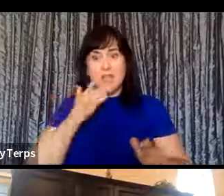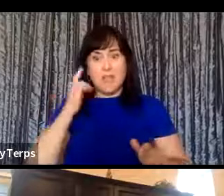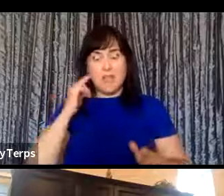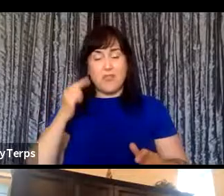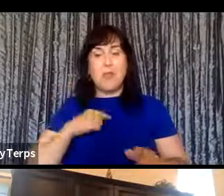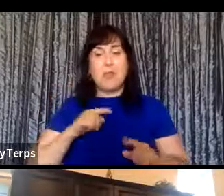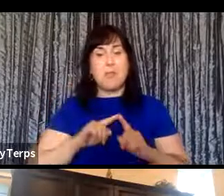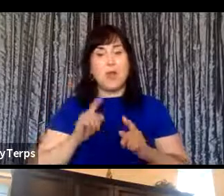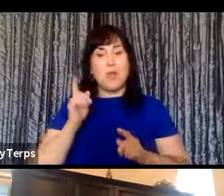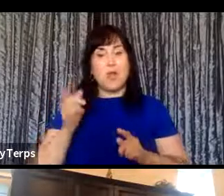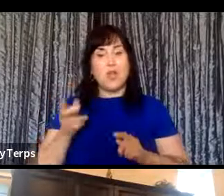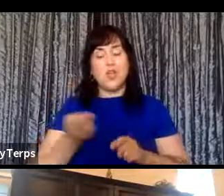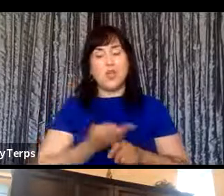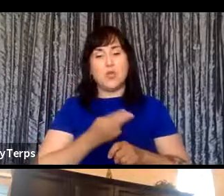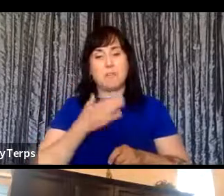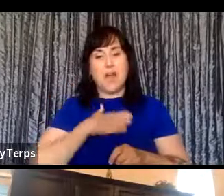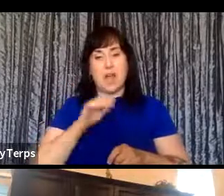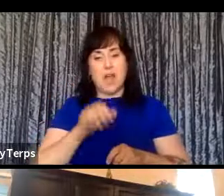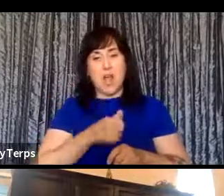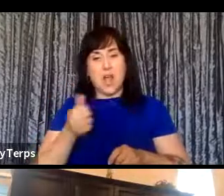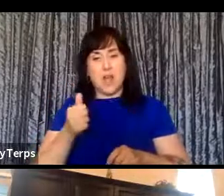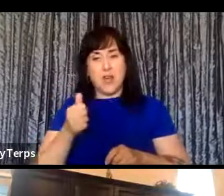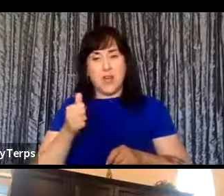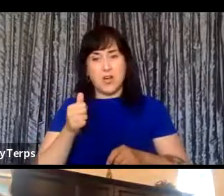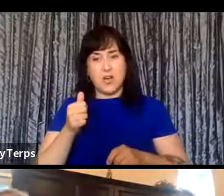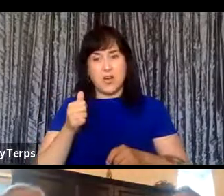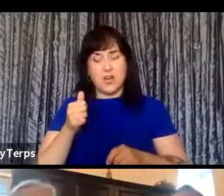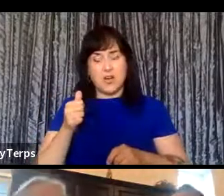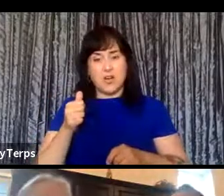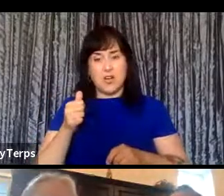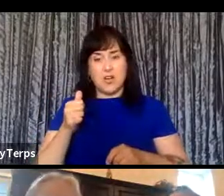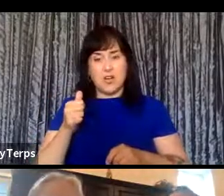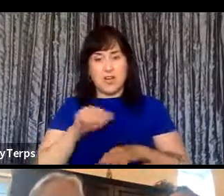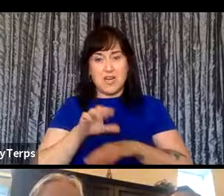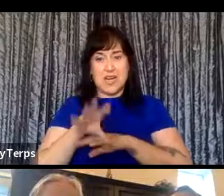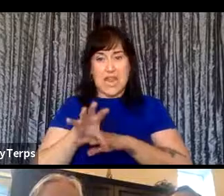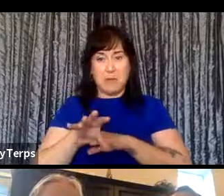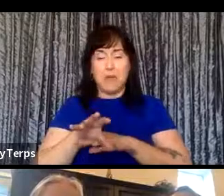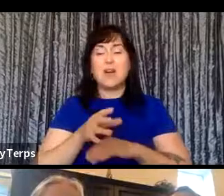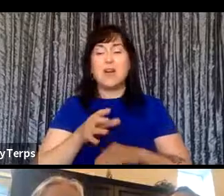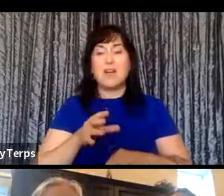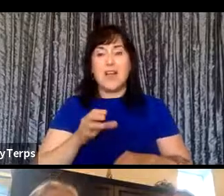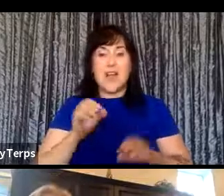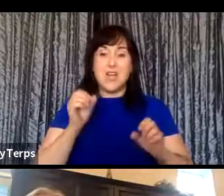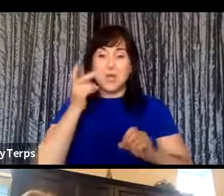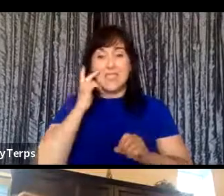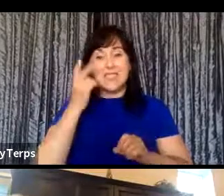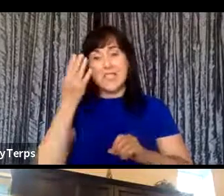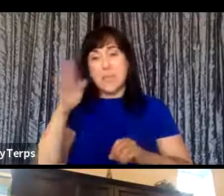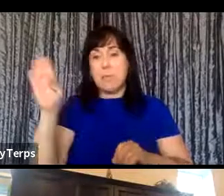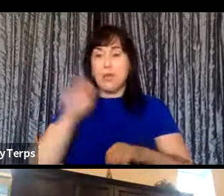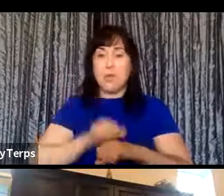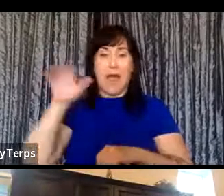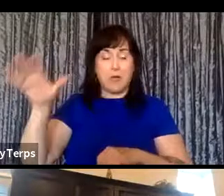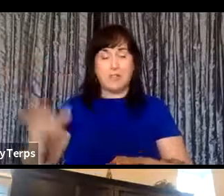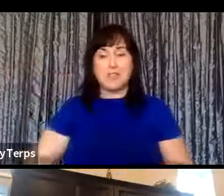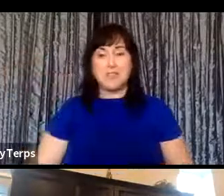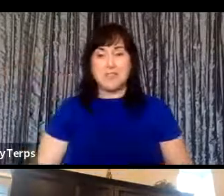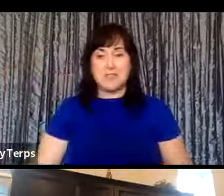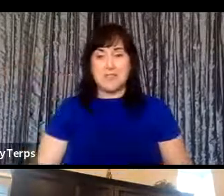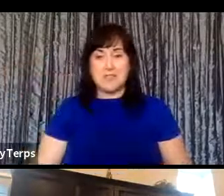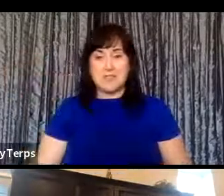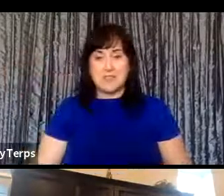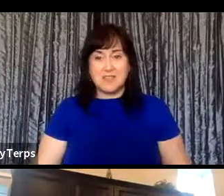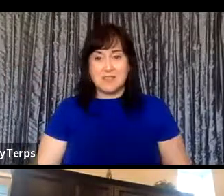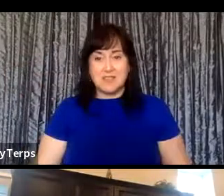camera and hopefully the Blue Mountains of Jamaica, just in case anybody wants to come here in future. Bearing in mind, half of our GDP